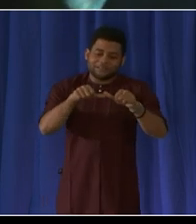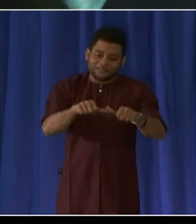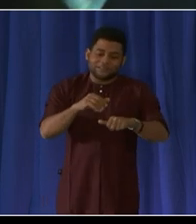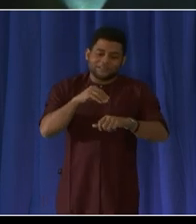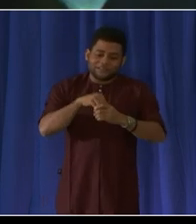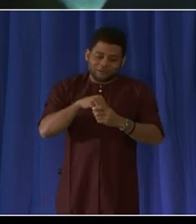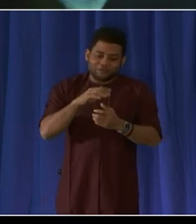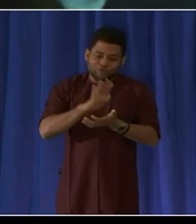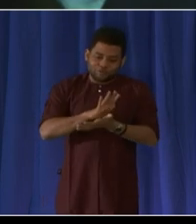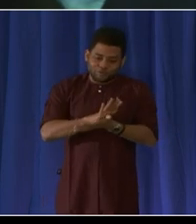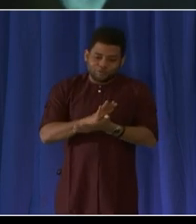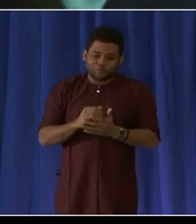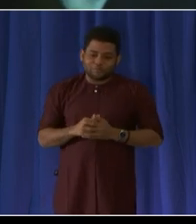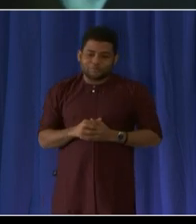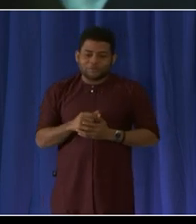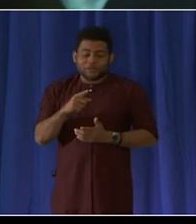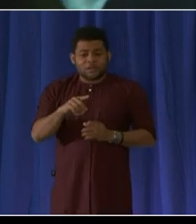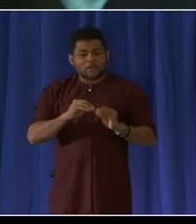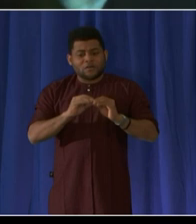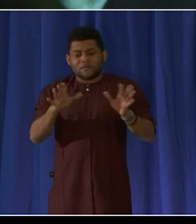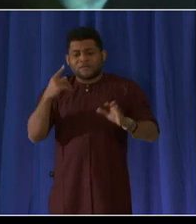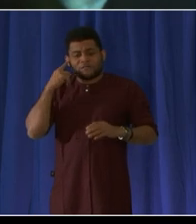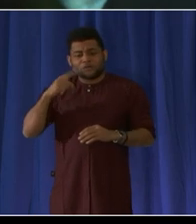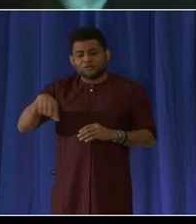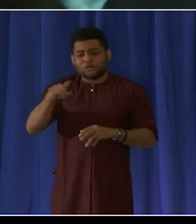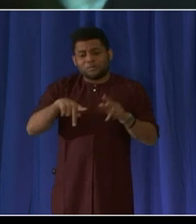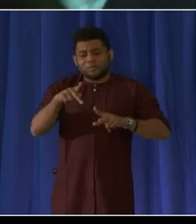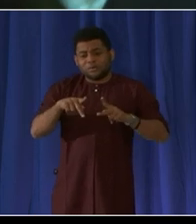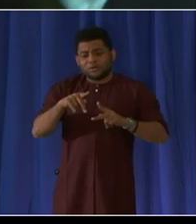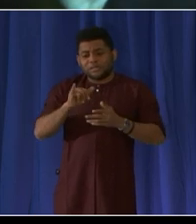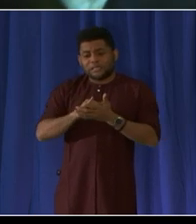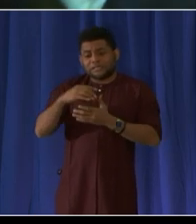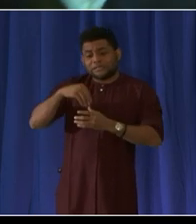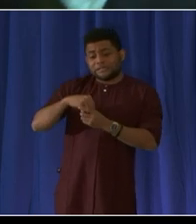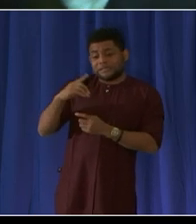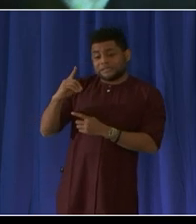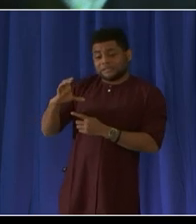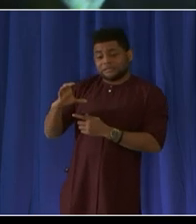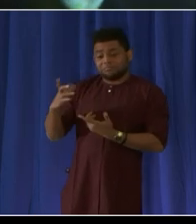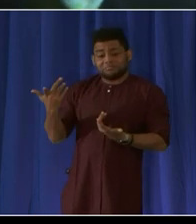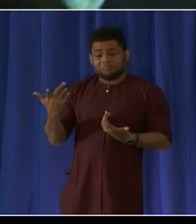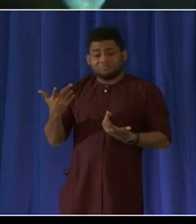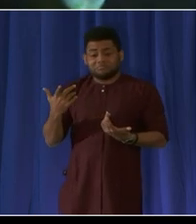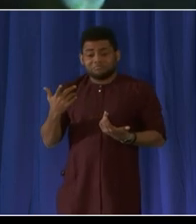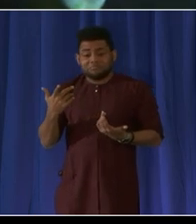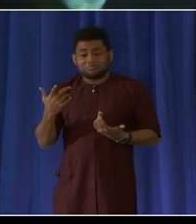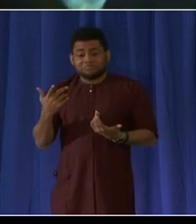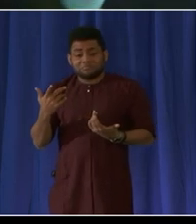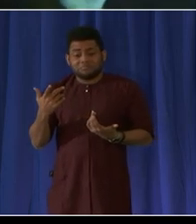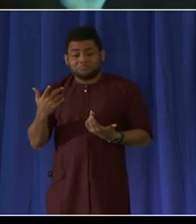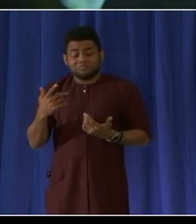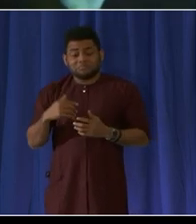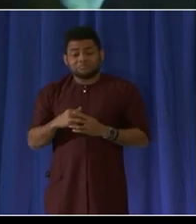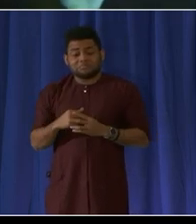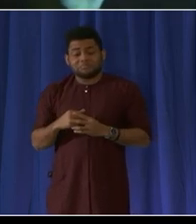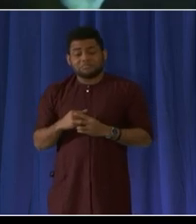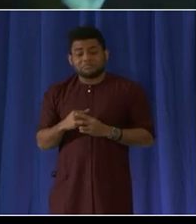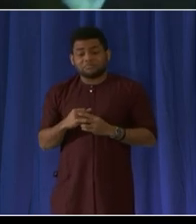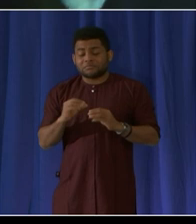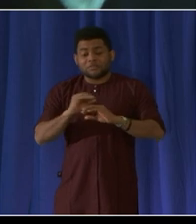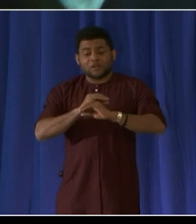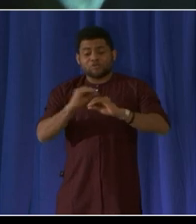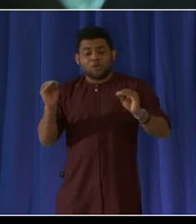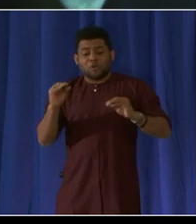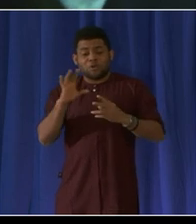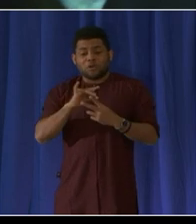school. They clarified for schools in districts that you can no longer, like there's absolutely